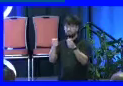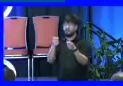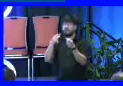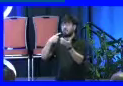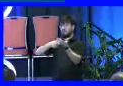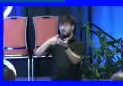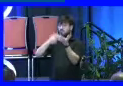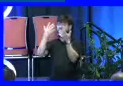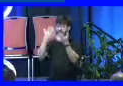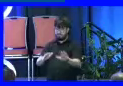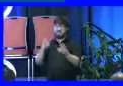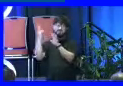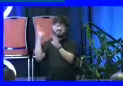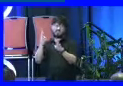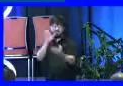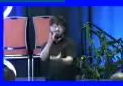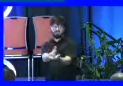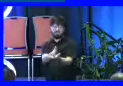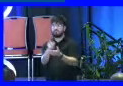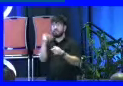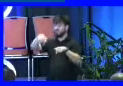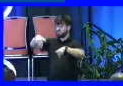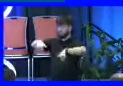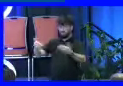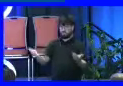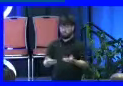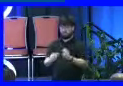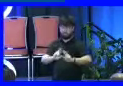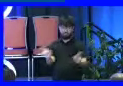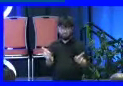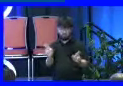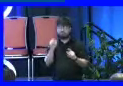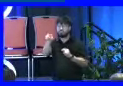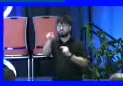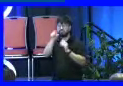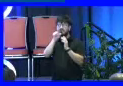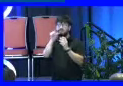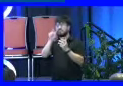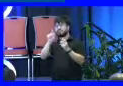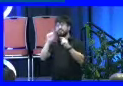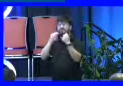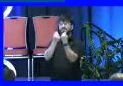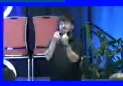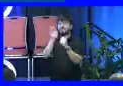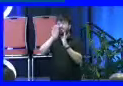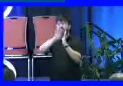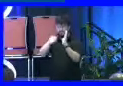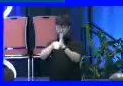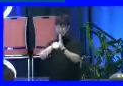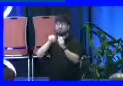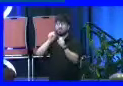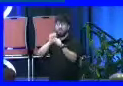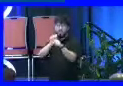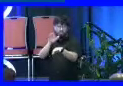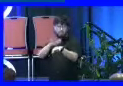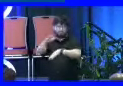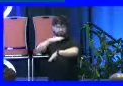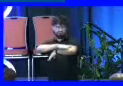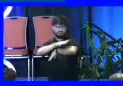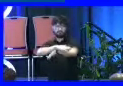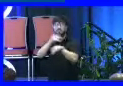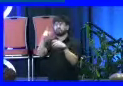our live stream will end. But for everyone in the room, we're giving your state teams about 30 minutes to work at your tables to create a